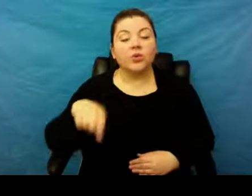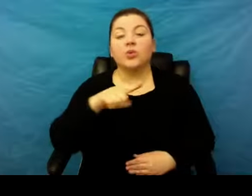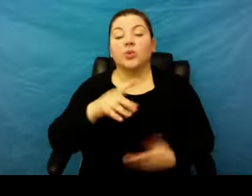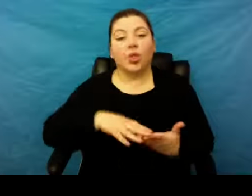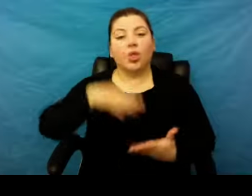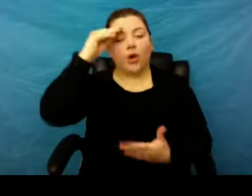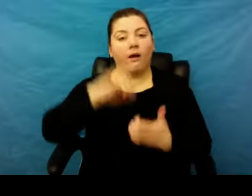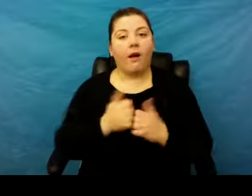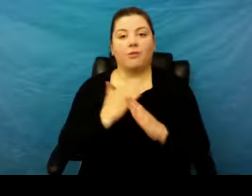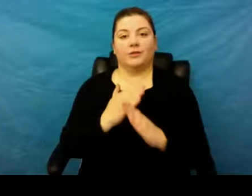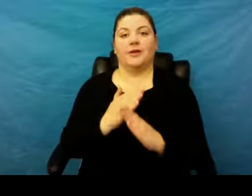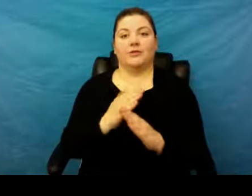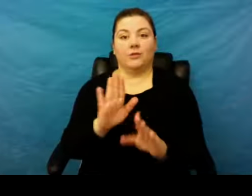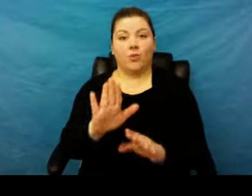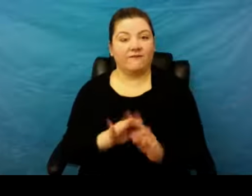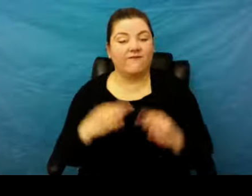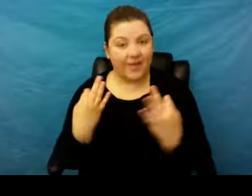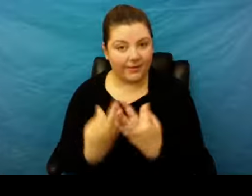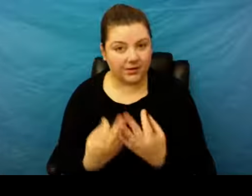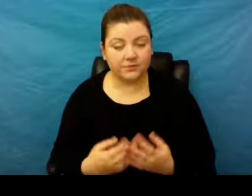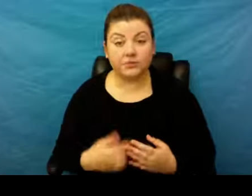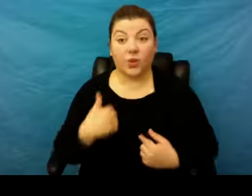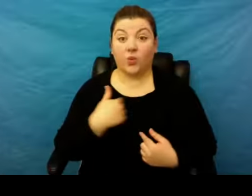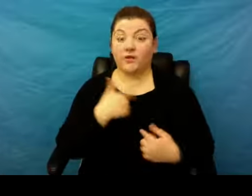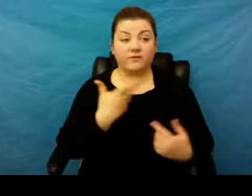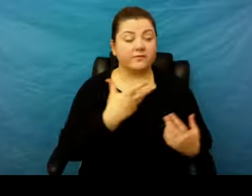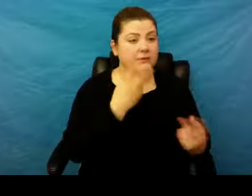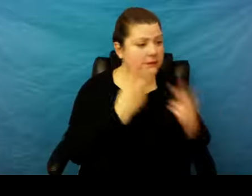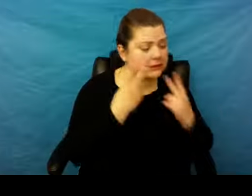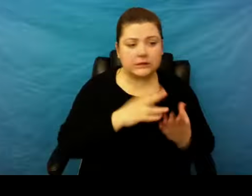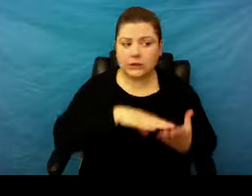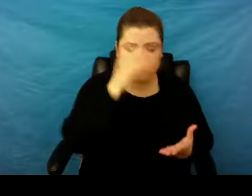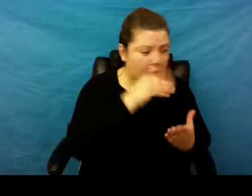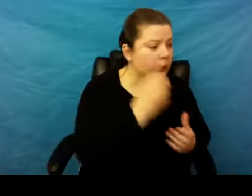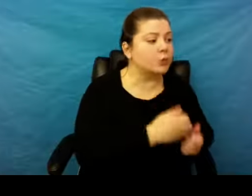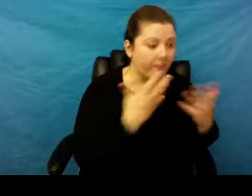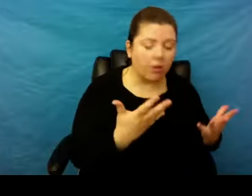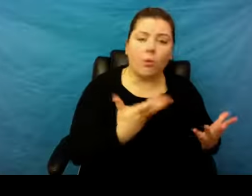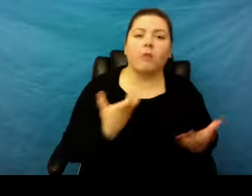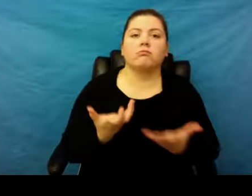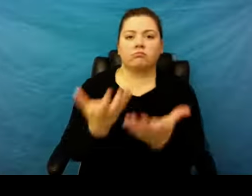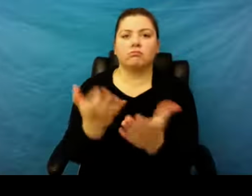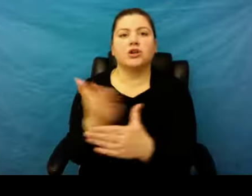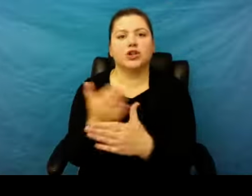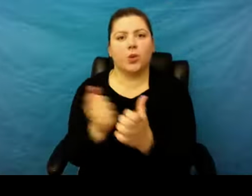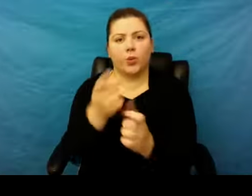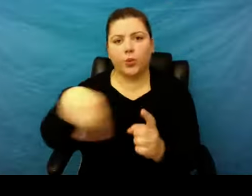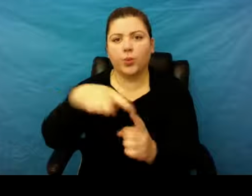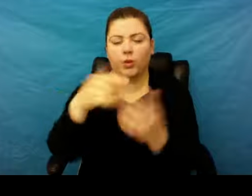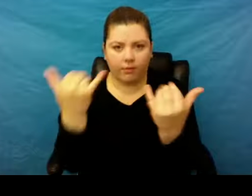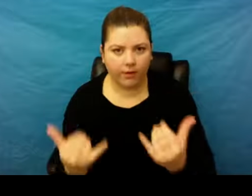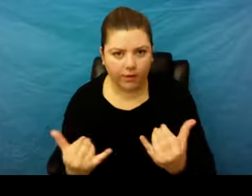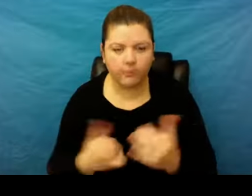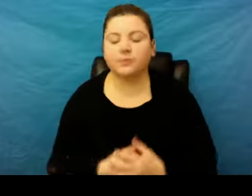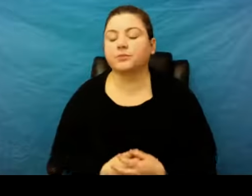learned a lot, and I want to kind of share all the stuff that I've learned so far with you guys. So I think the first thing